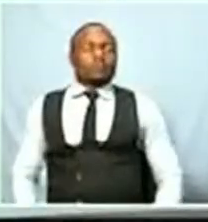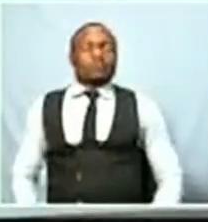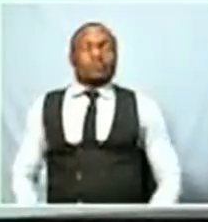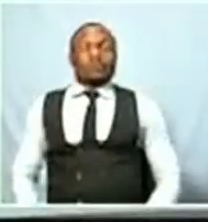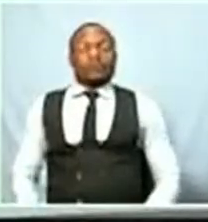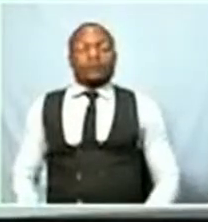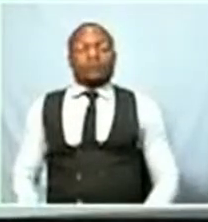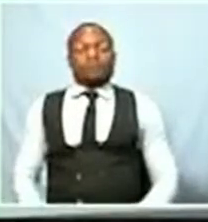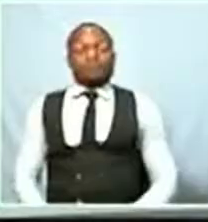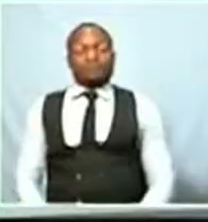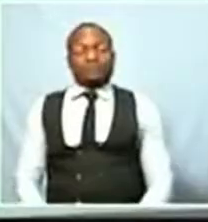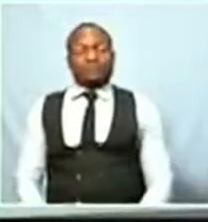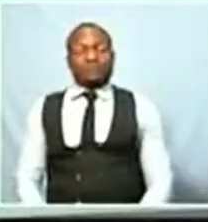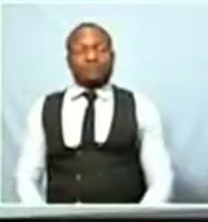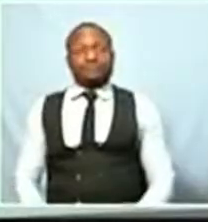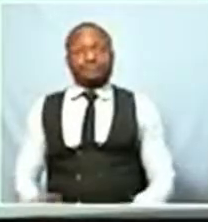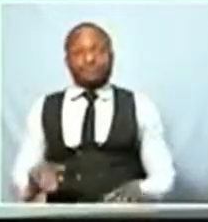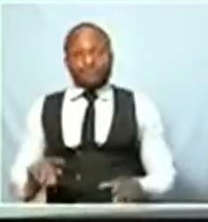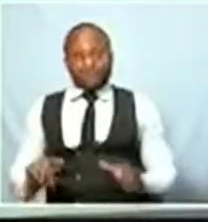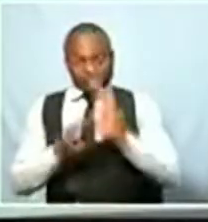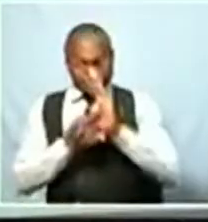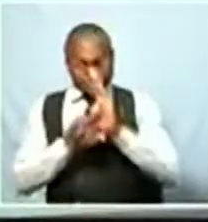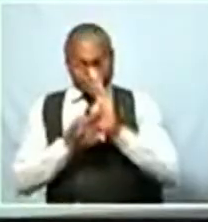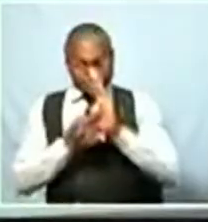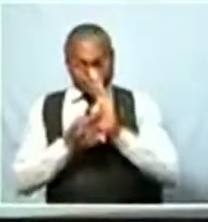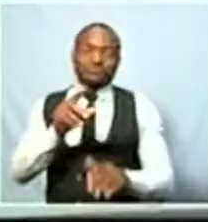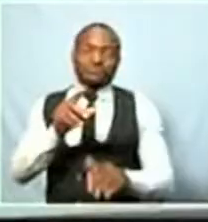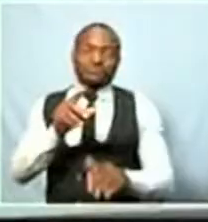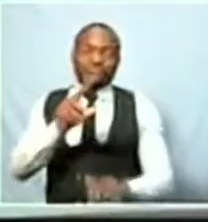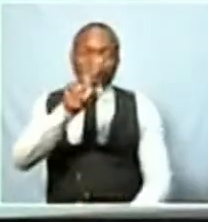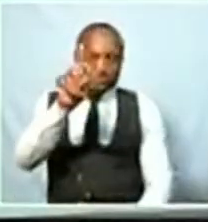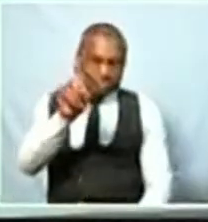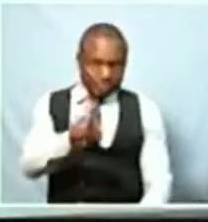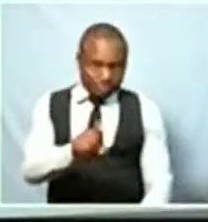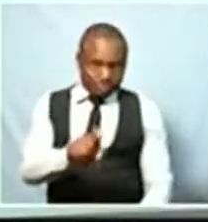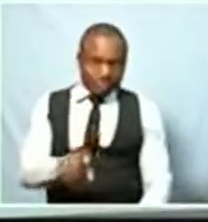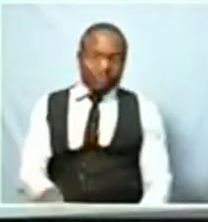It's a very, very valid question.